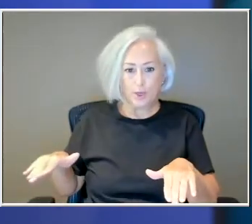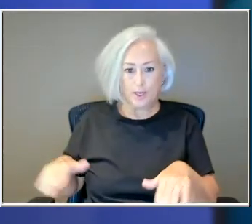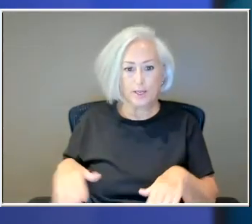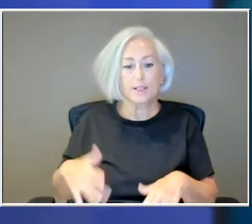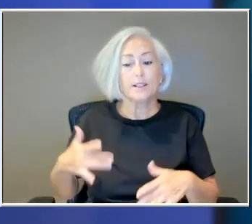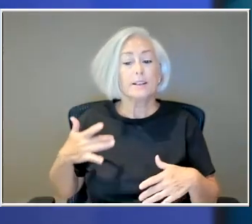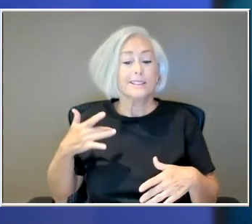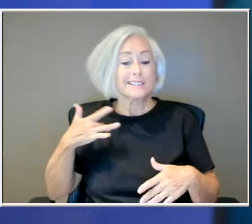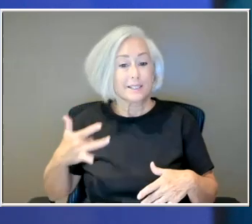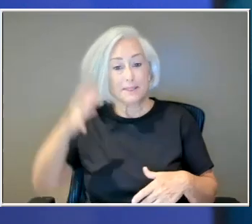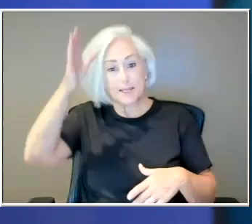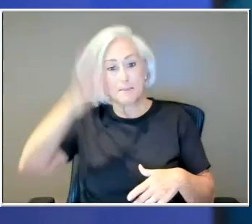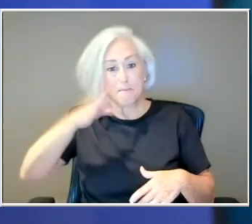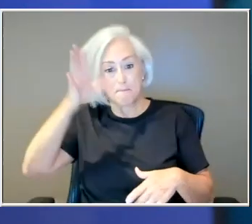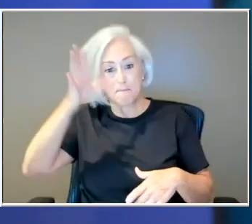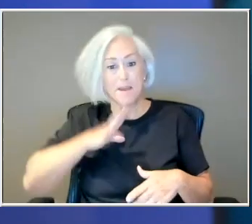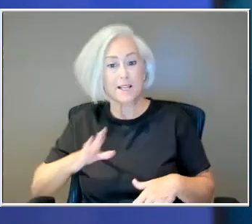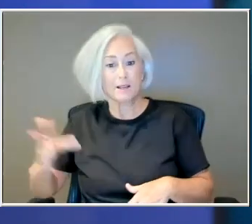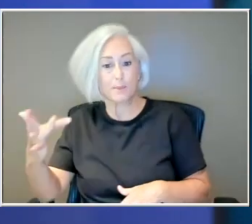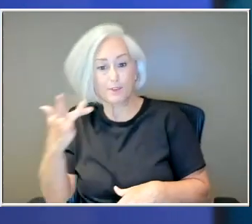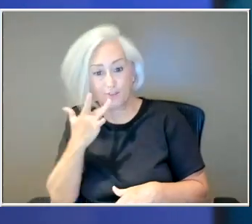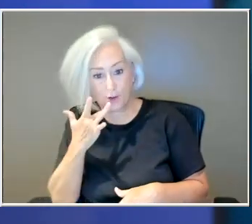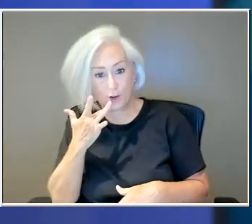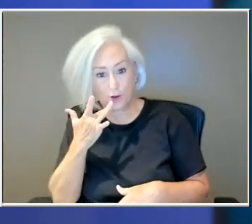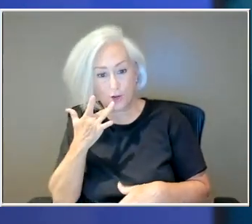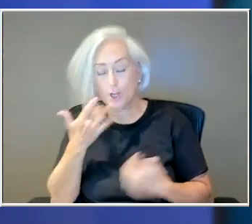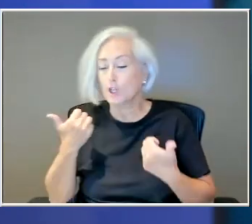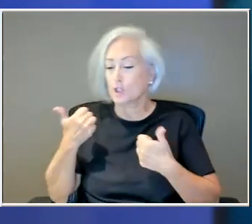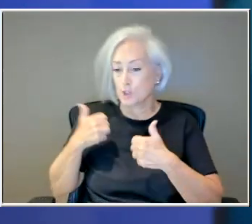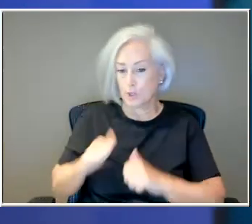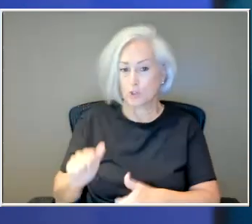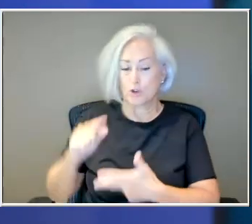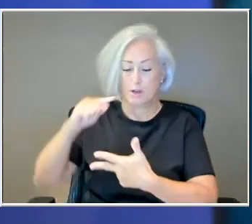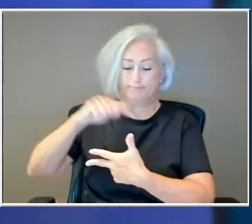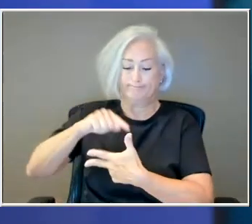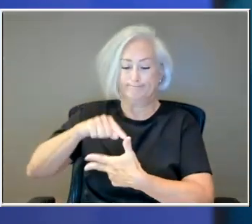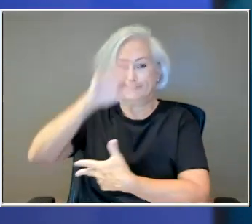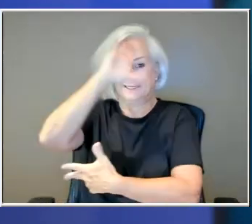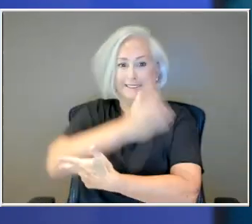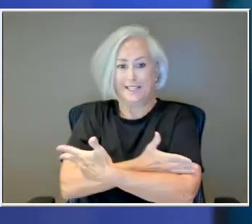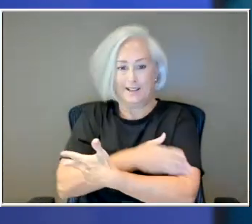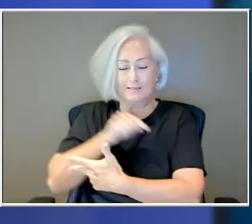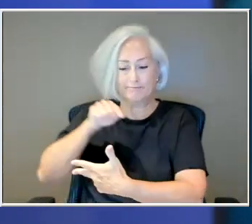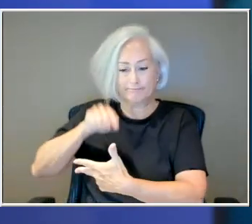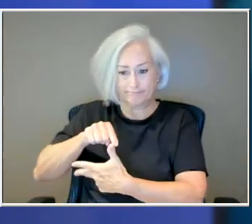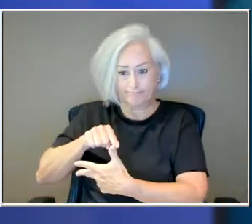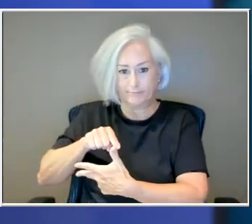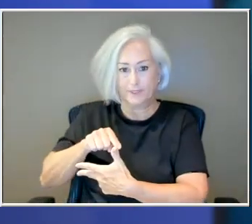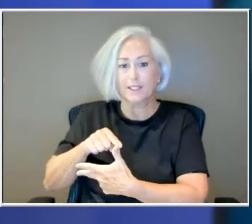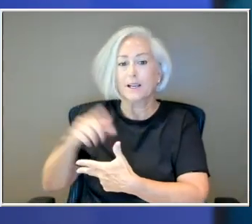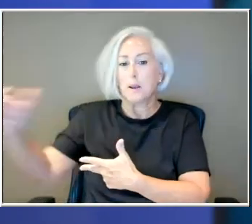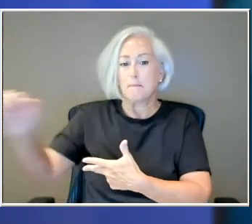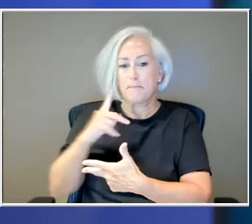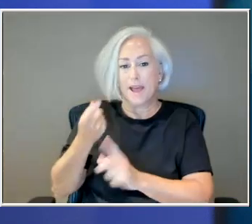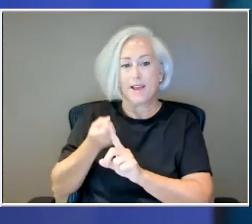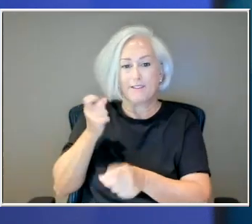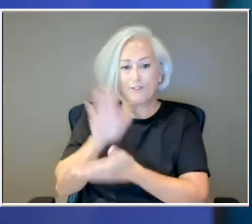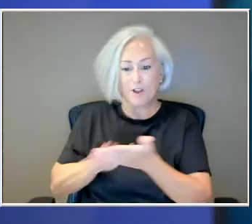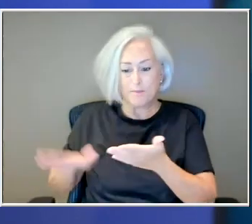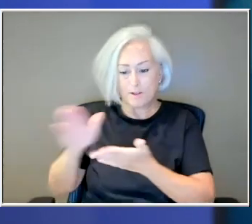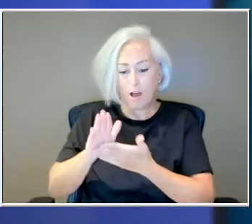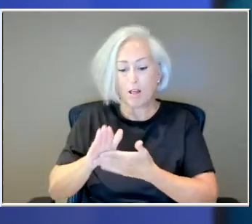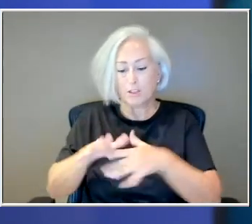preferred. So we tried our oldest child, who's our son, and he came back from college and was tested,